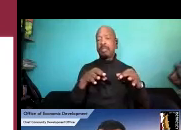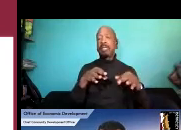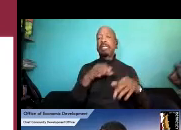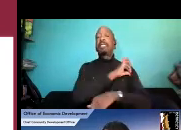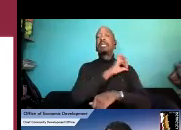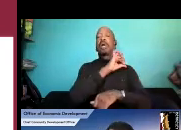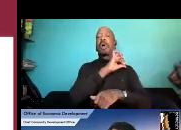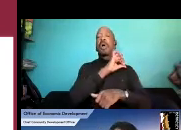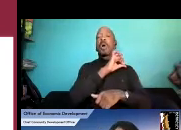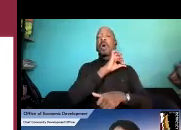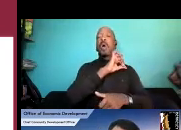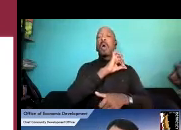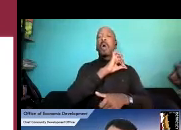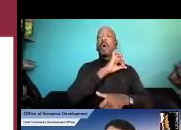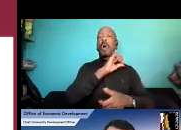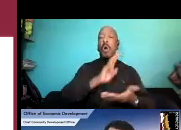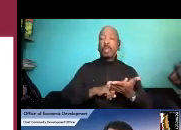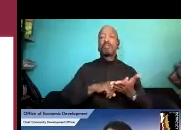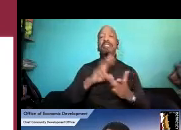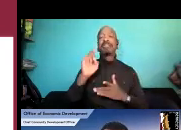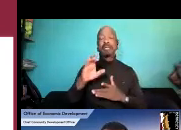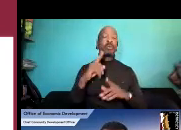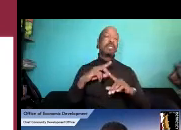the enabling legislation. We use different terms now, but